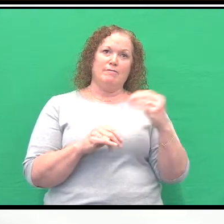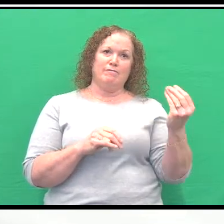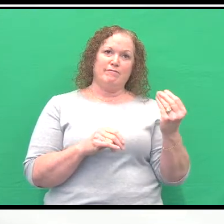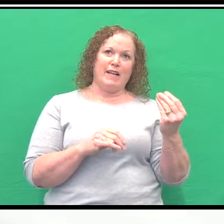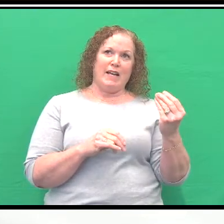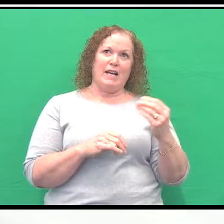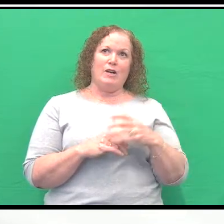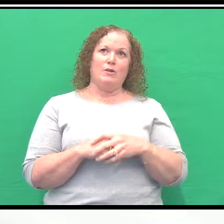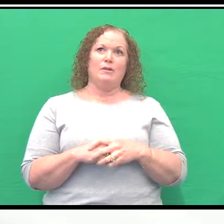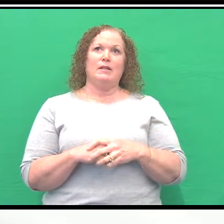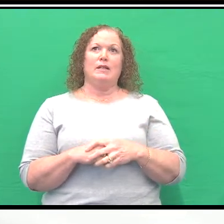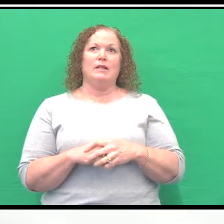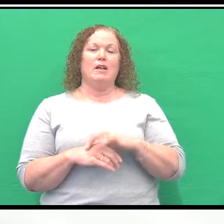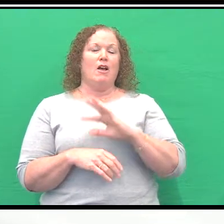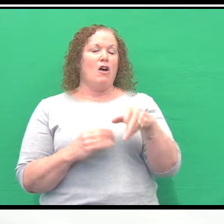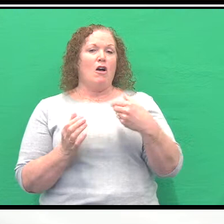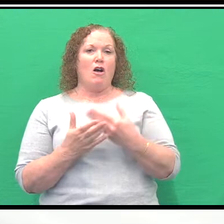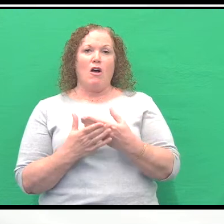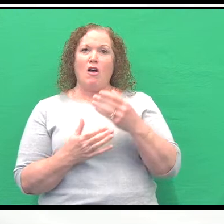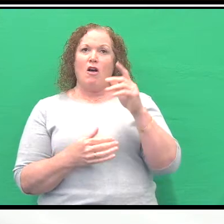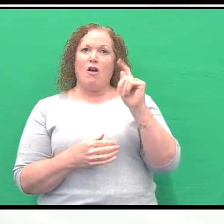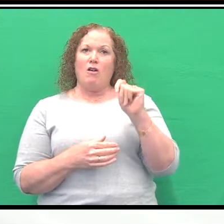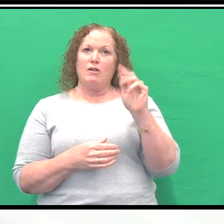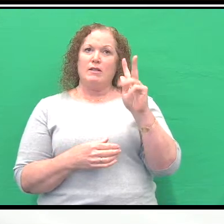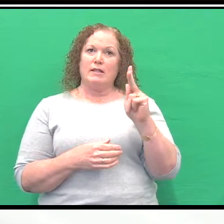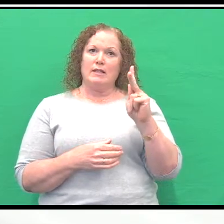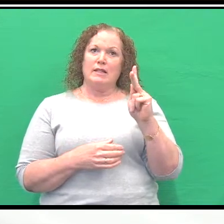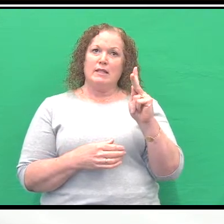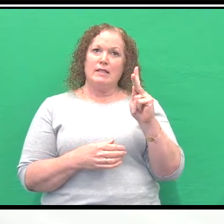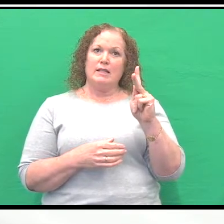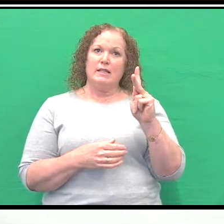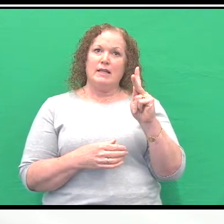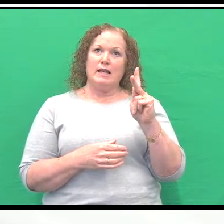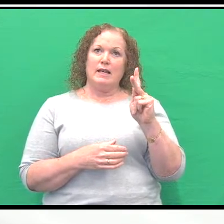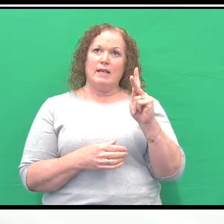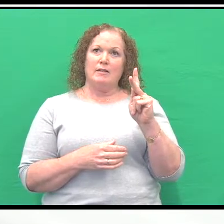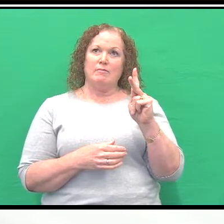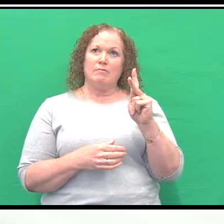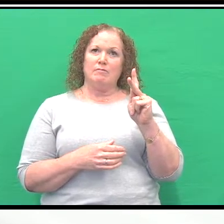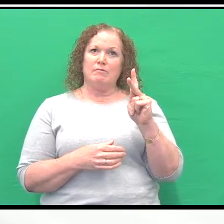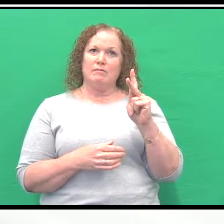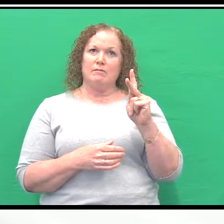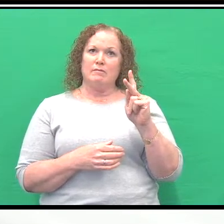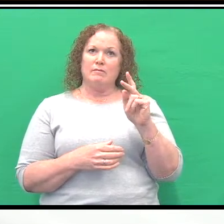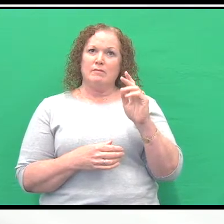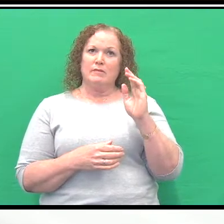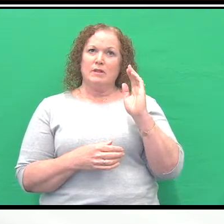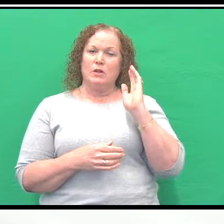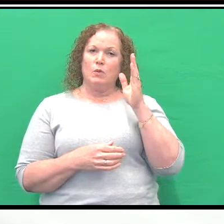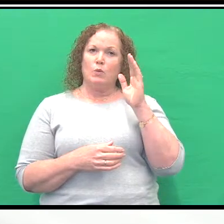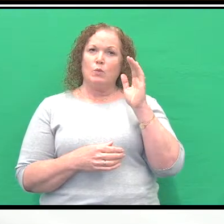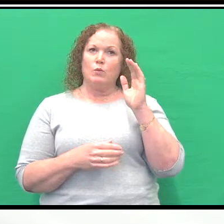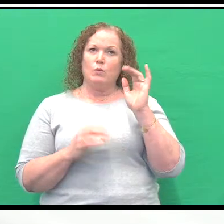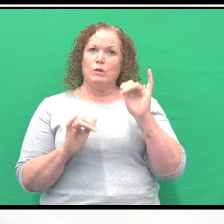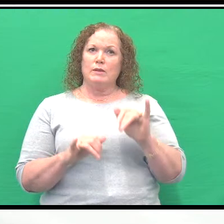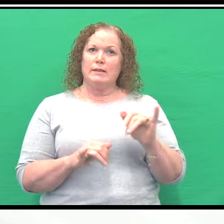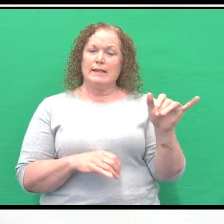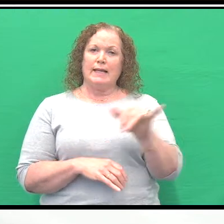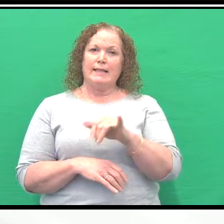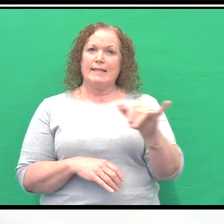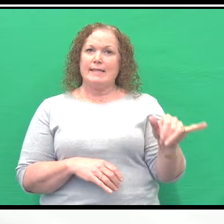TK. Special education, again, as I alluded to, we do transport a number of students in special